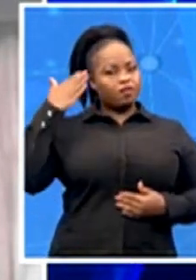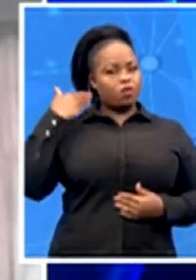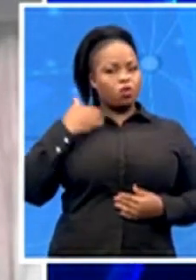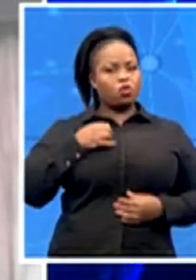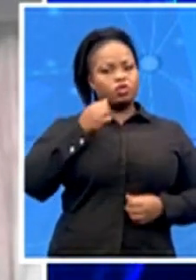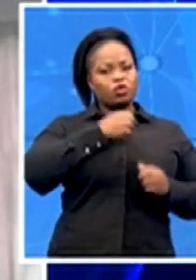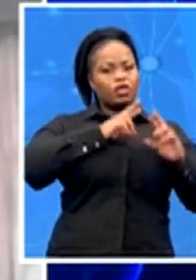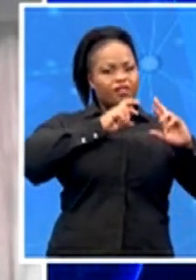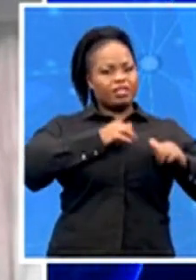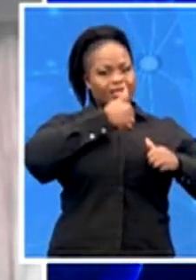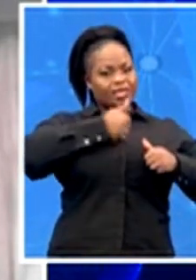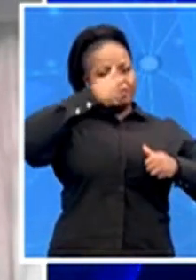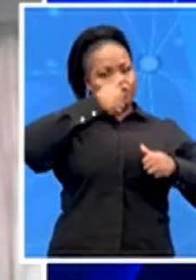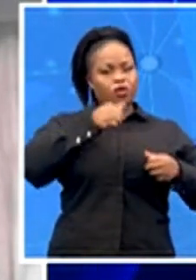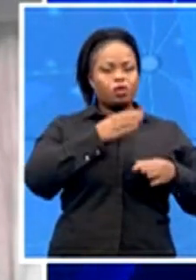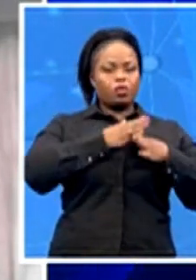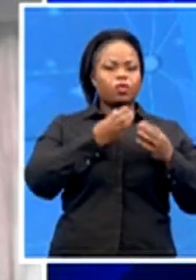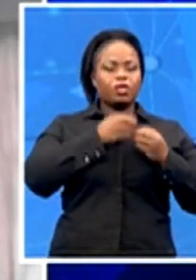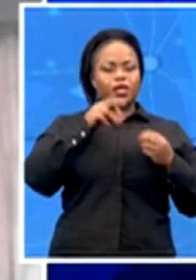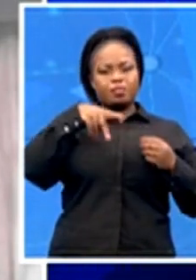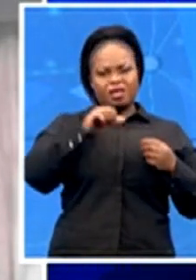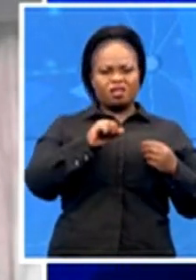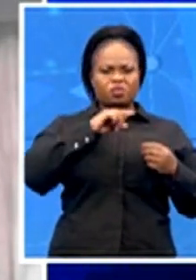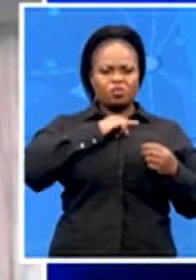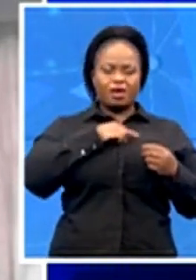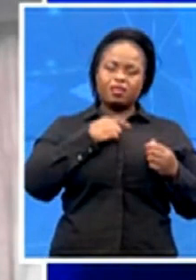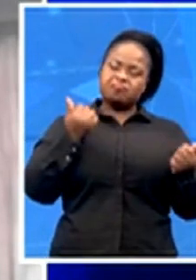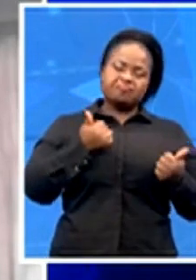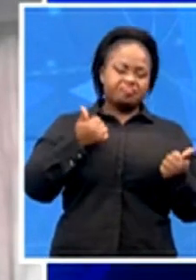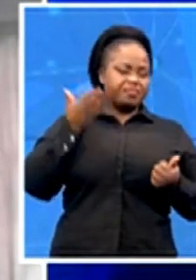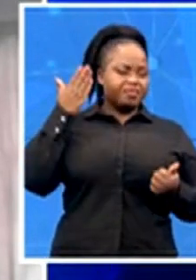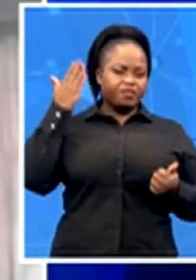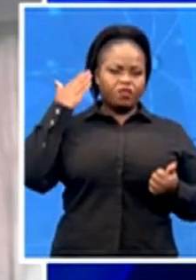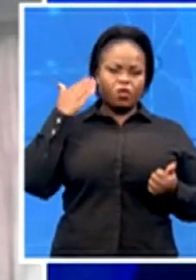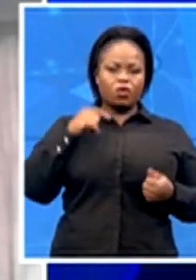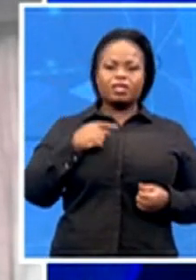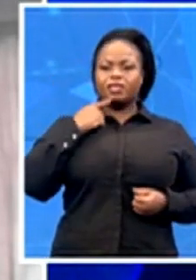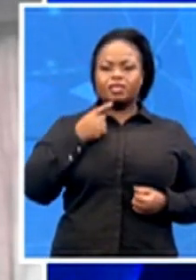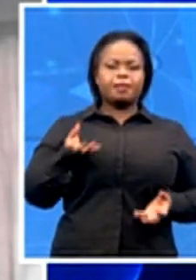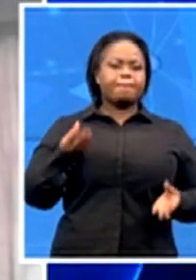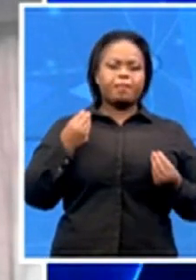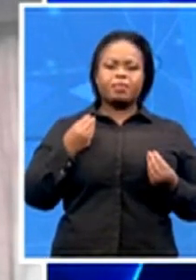unit, already received an unlimited restraint order for the